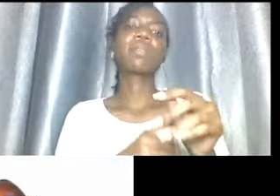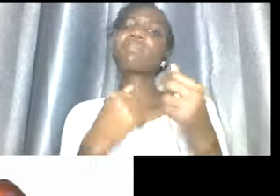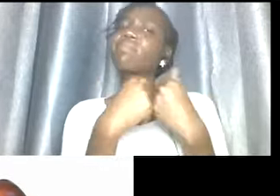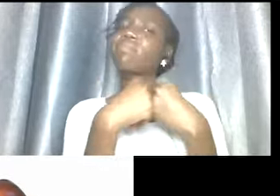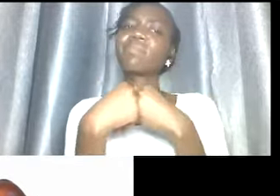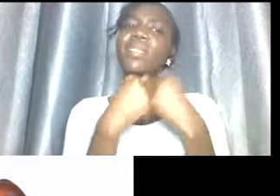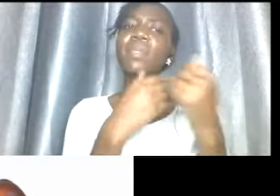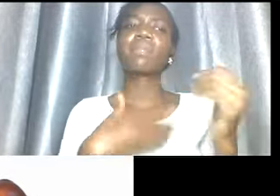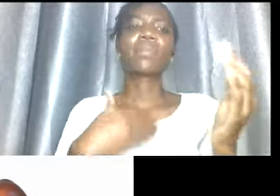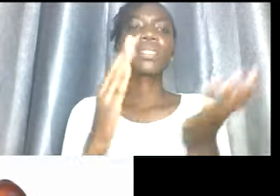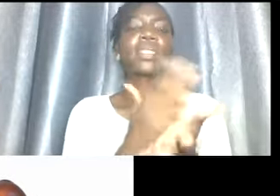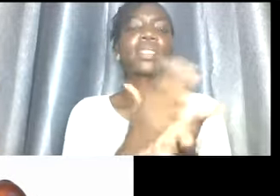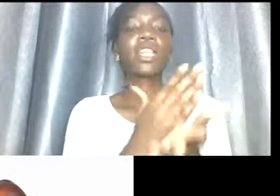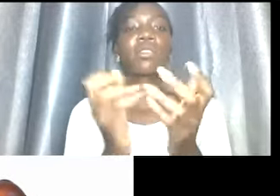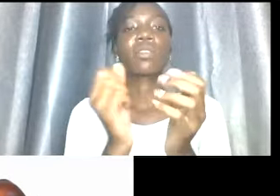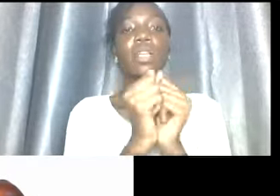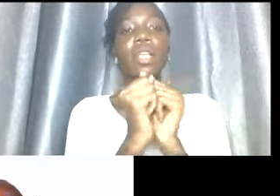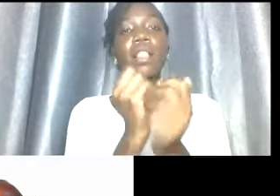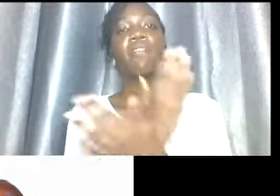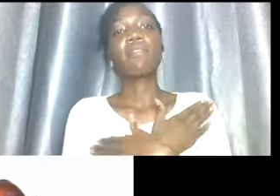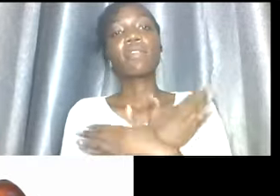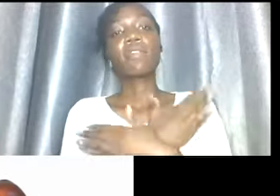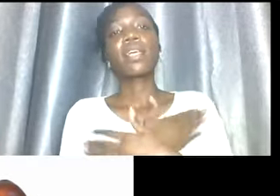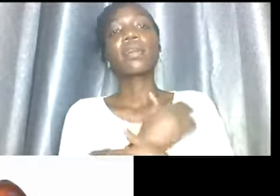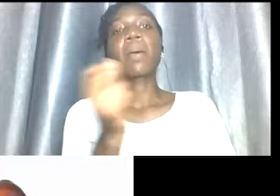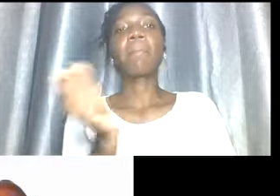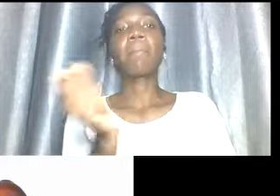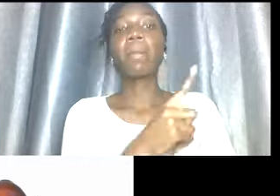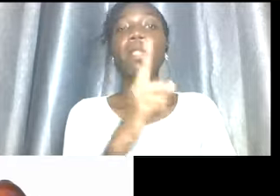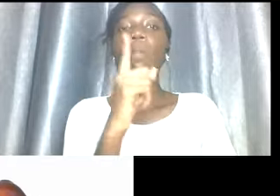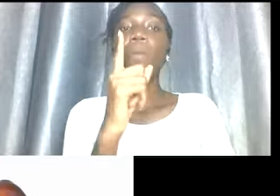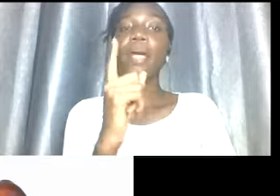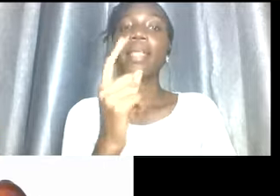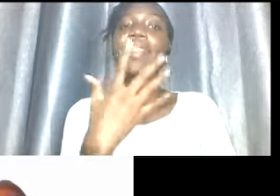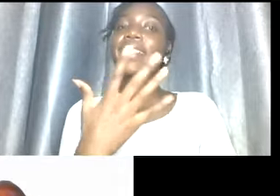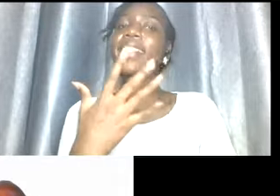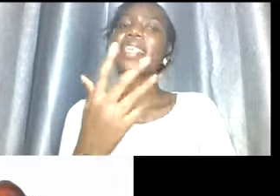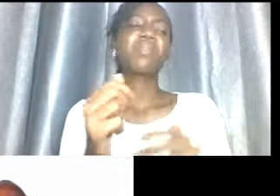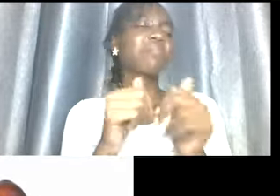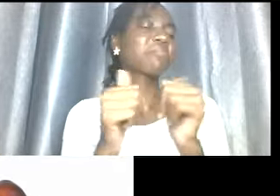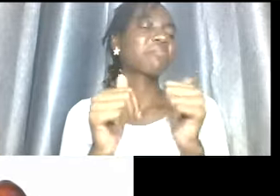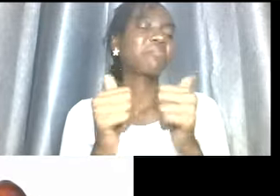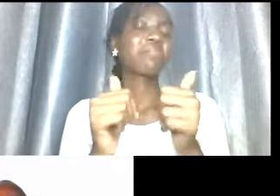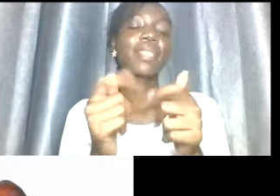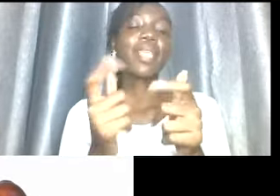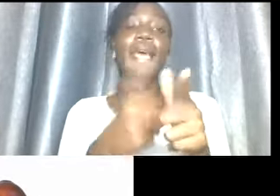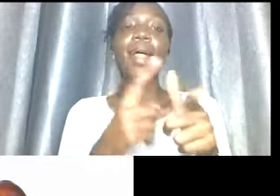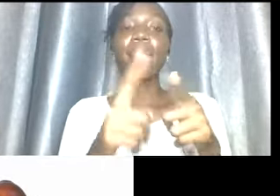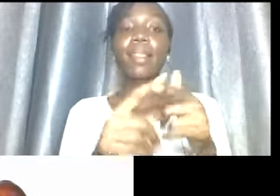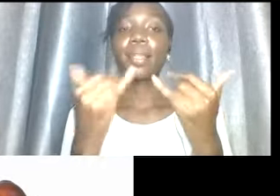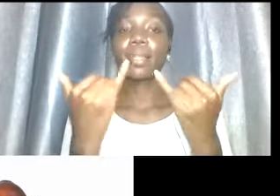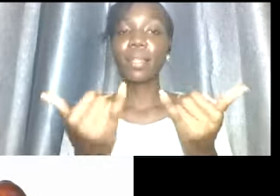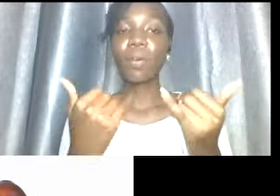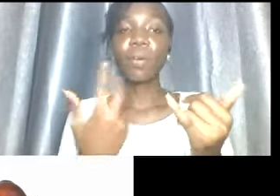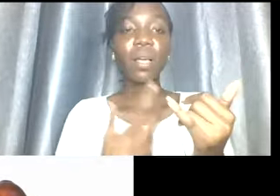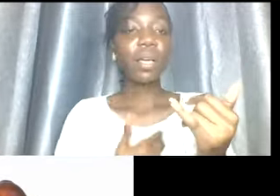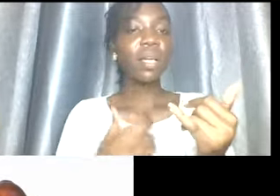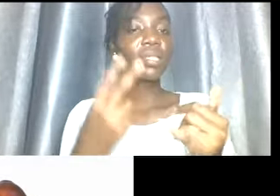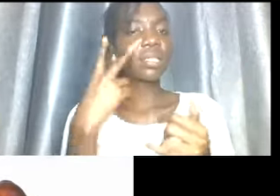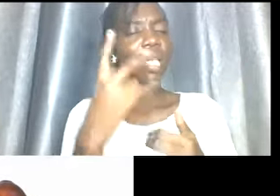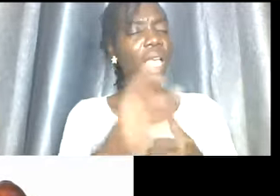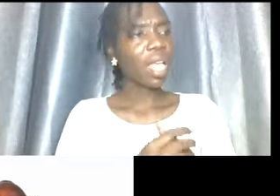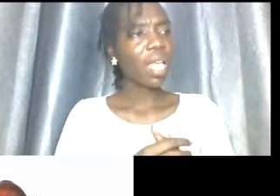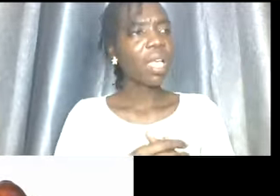mine, like in January, things were okay. And then right now we are experiencing delayed payments. We